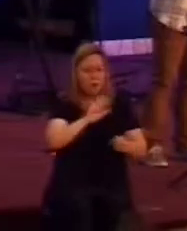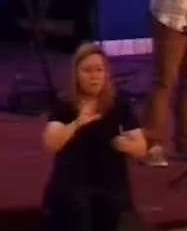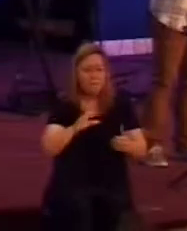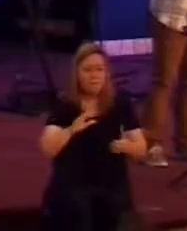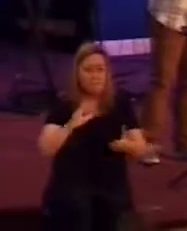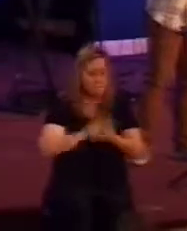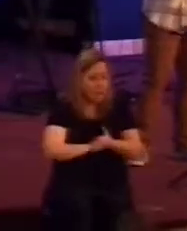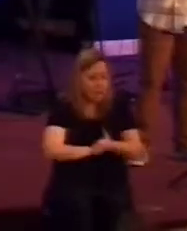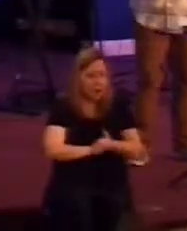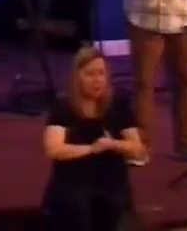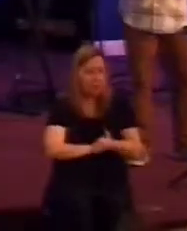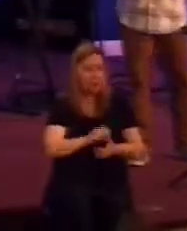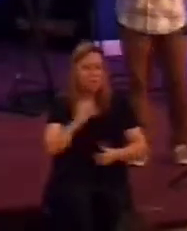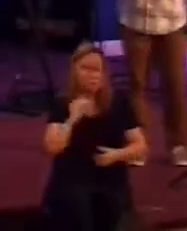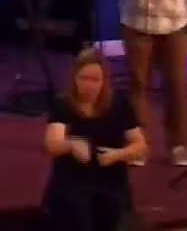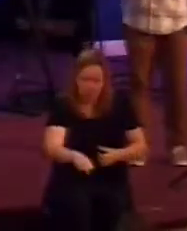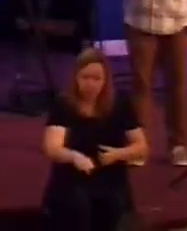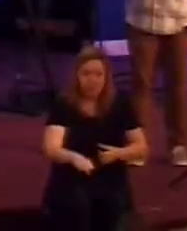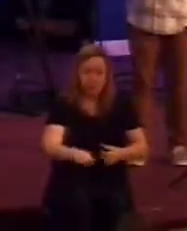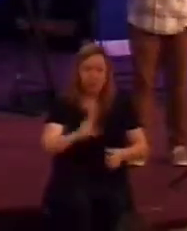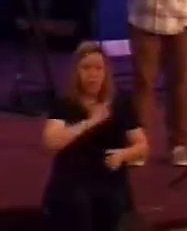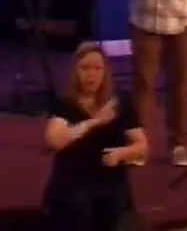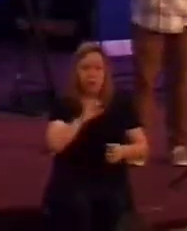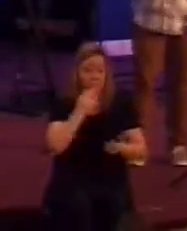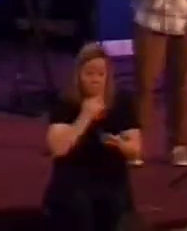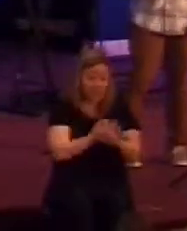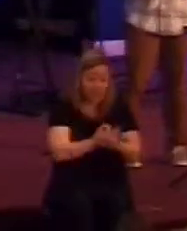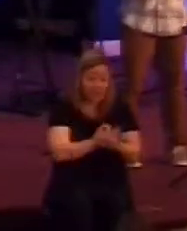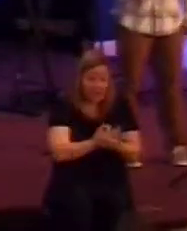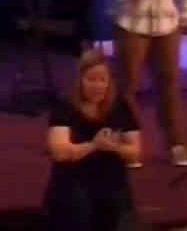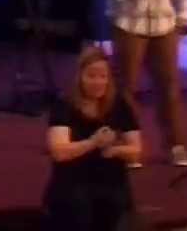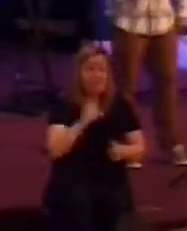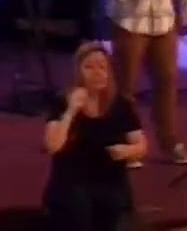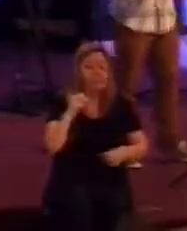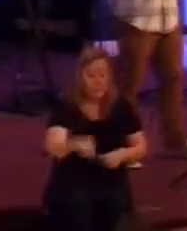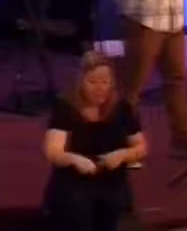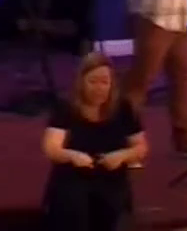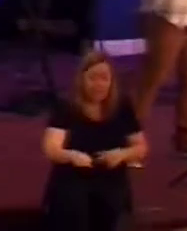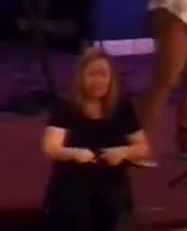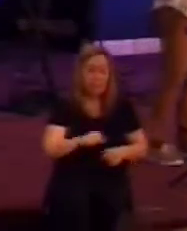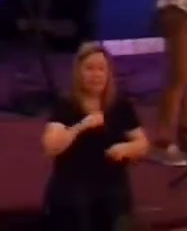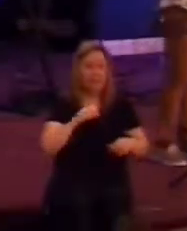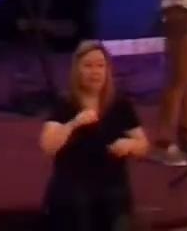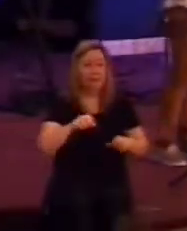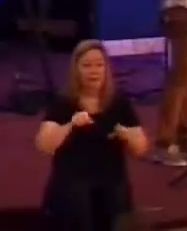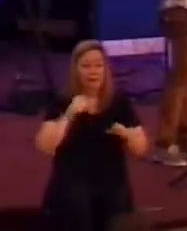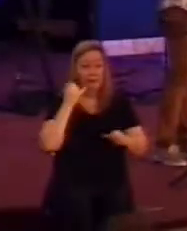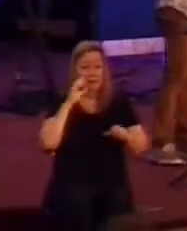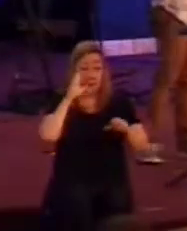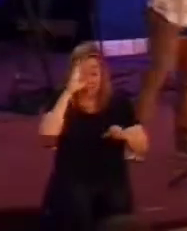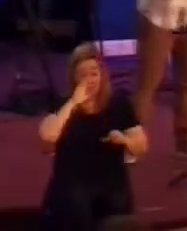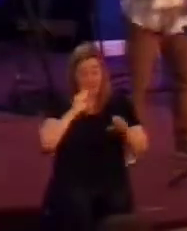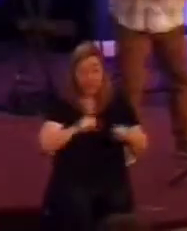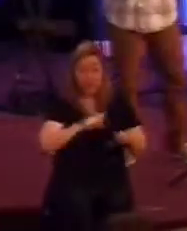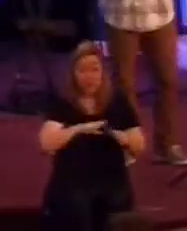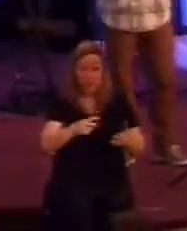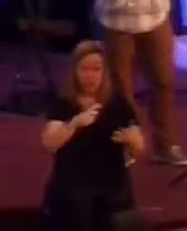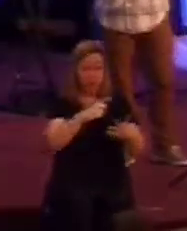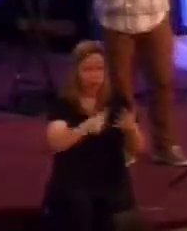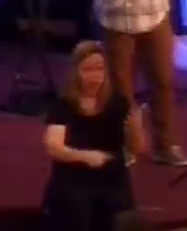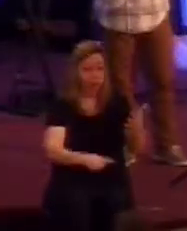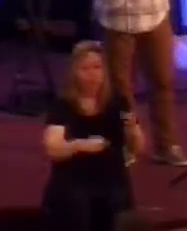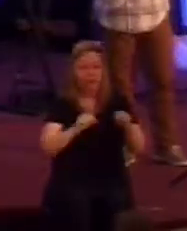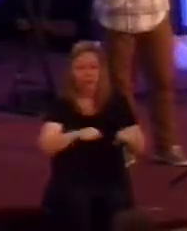Absolutely. Can God heal your broken financial situation? Absolutely. If God can do this, God certainly can